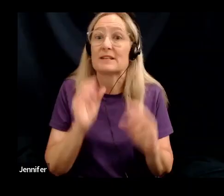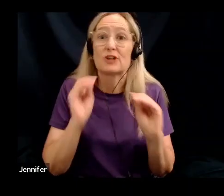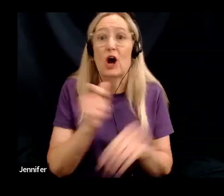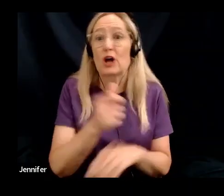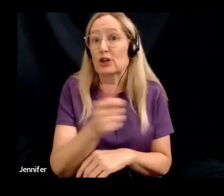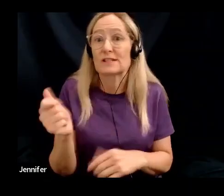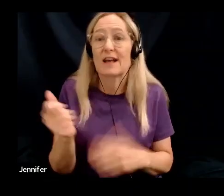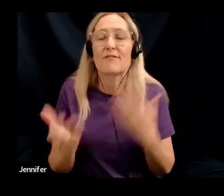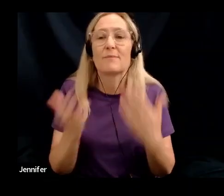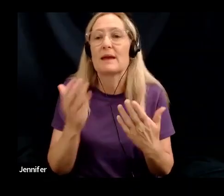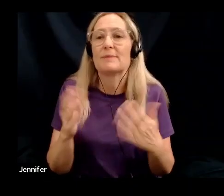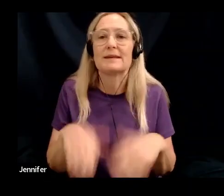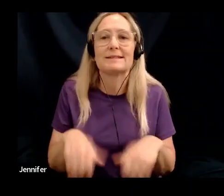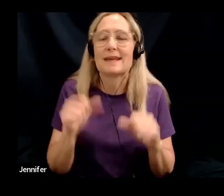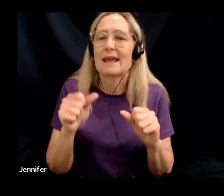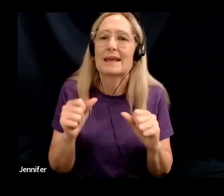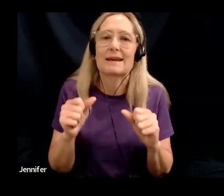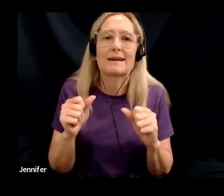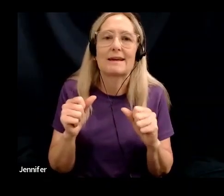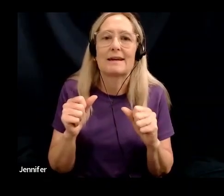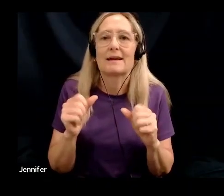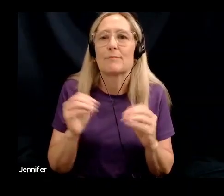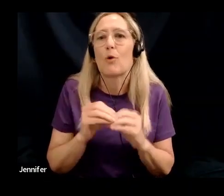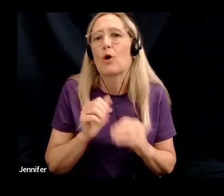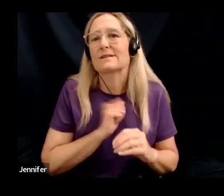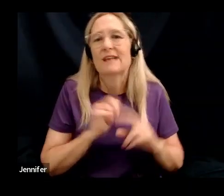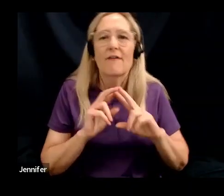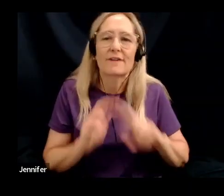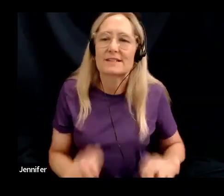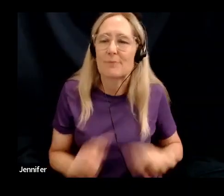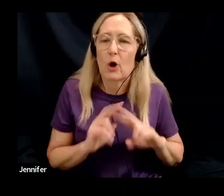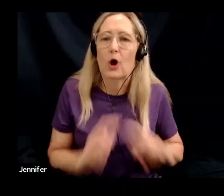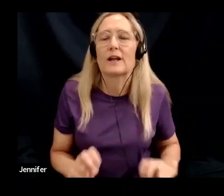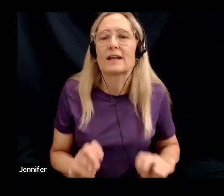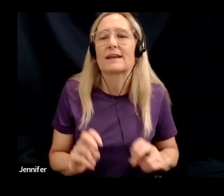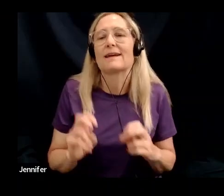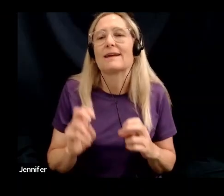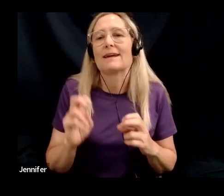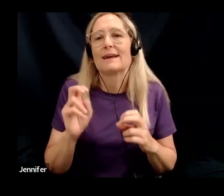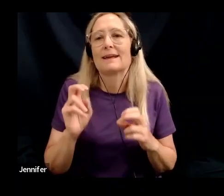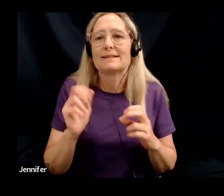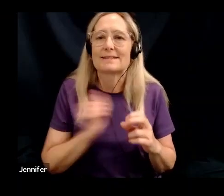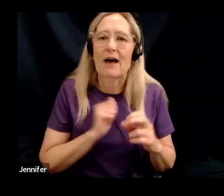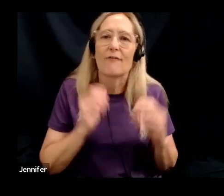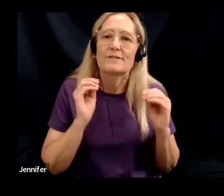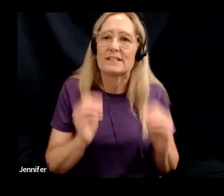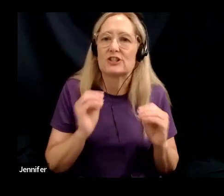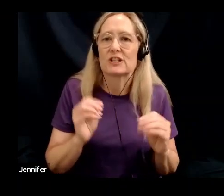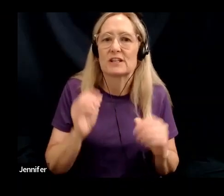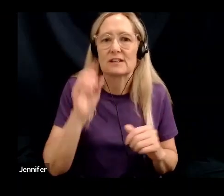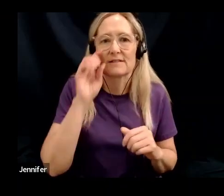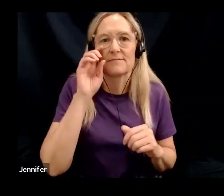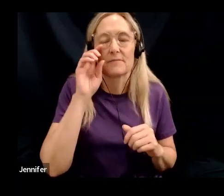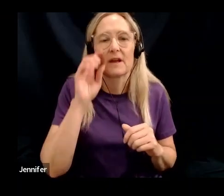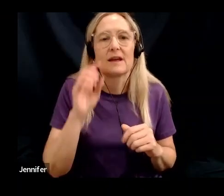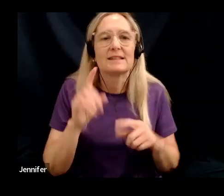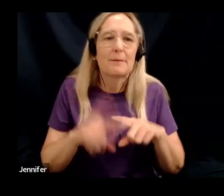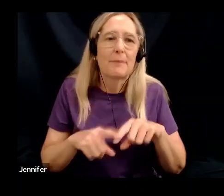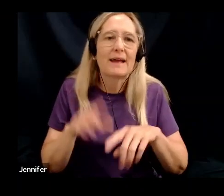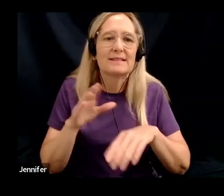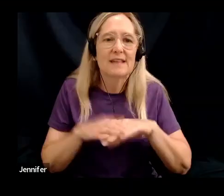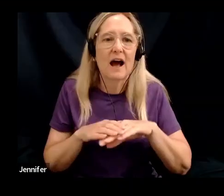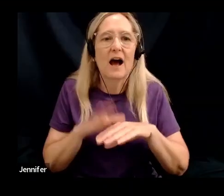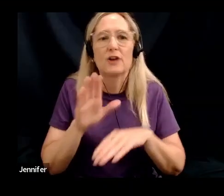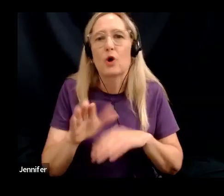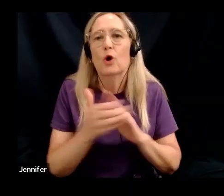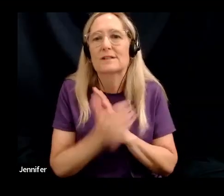It might just take a little bit more, self-exploring, and, self-teaching. So kind of depending on